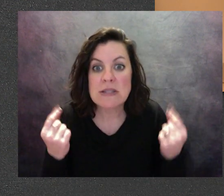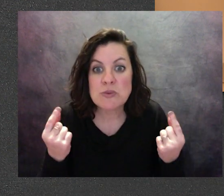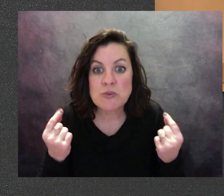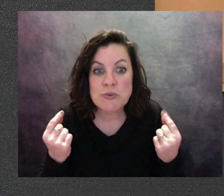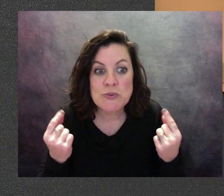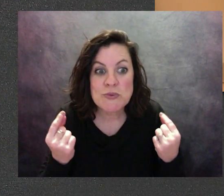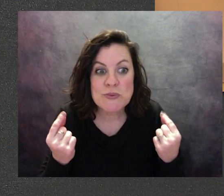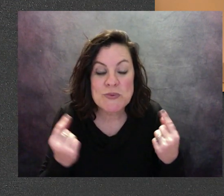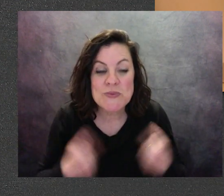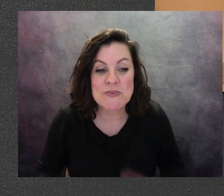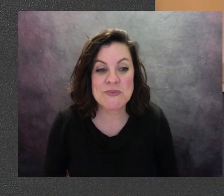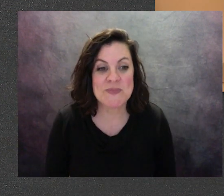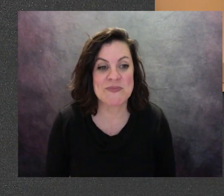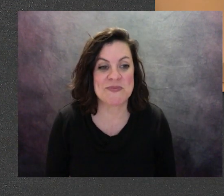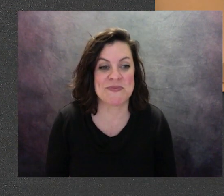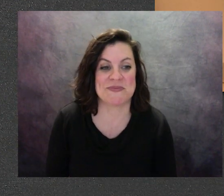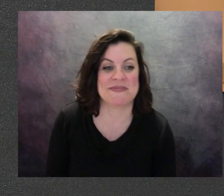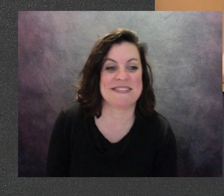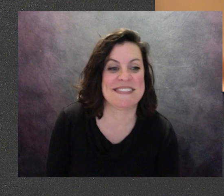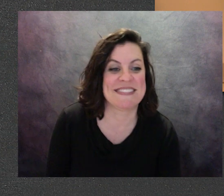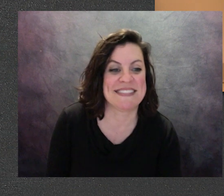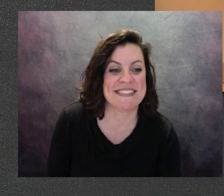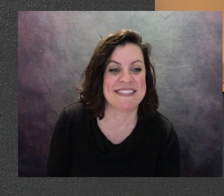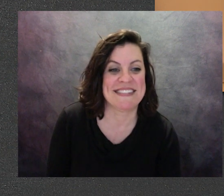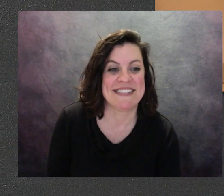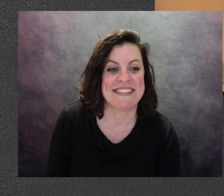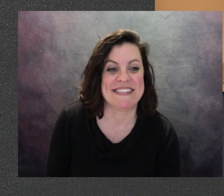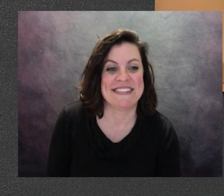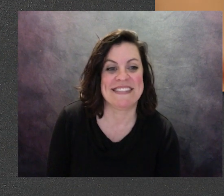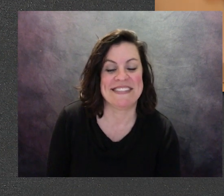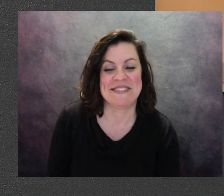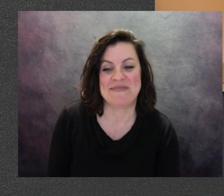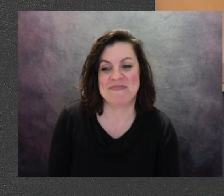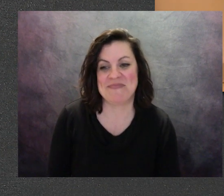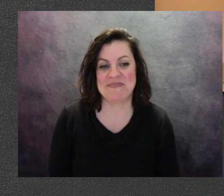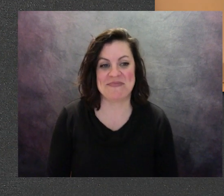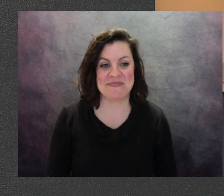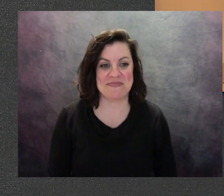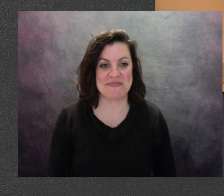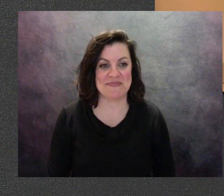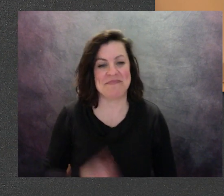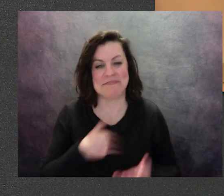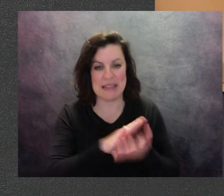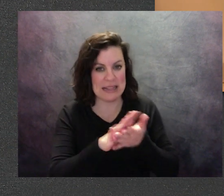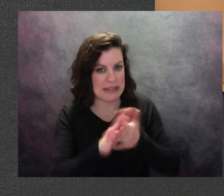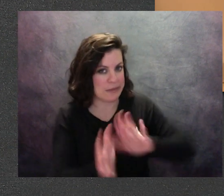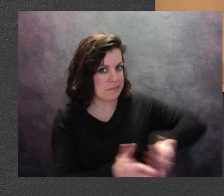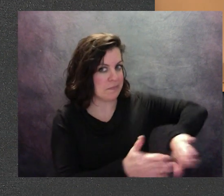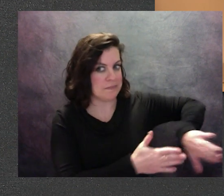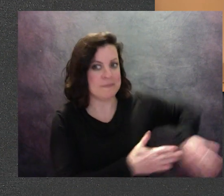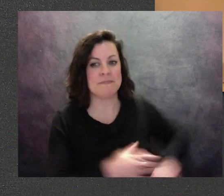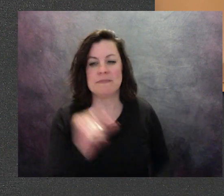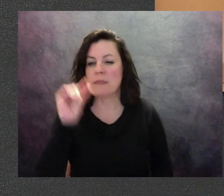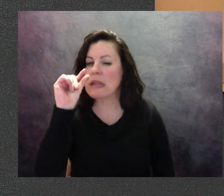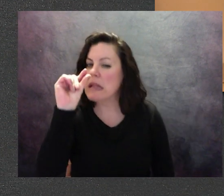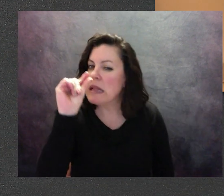need is I need to put a